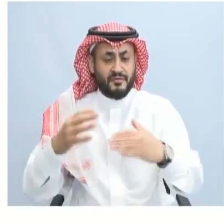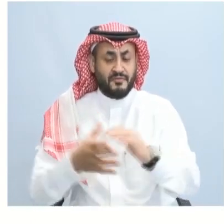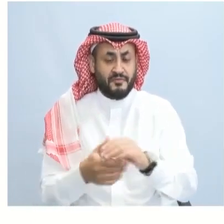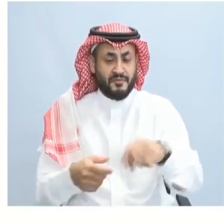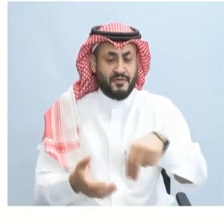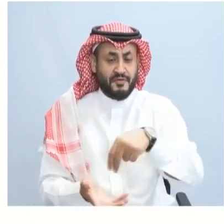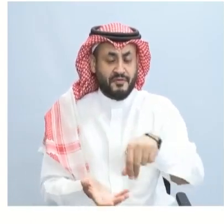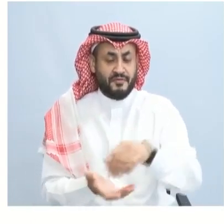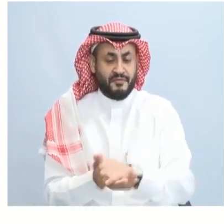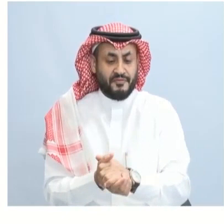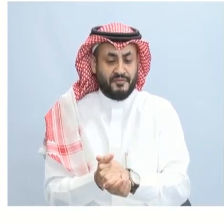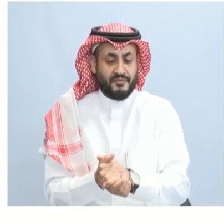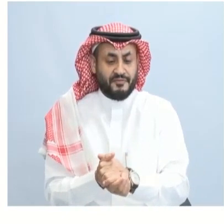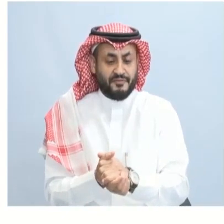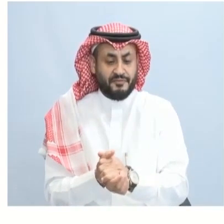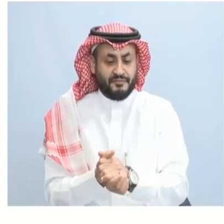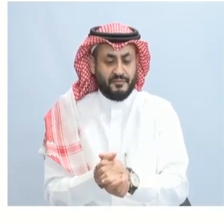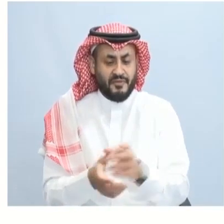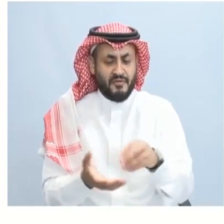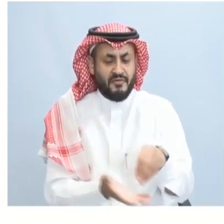unfortunately, we moved.